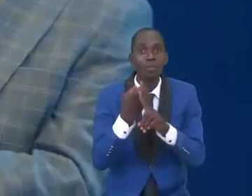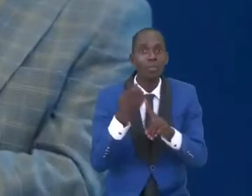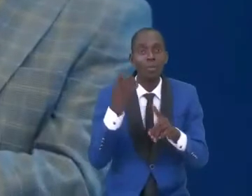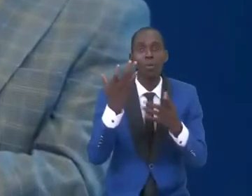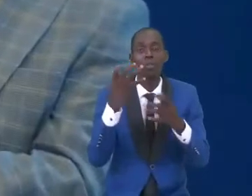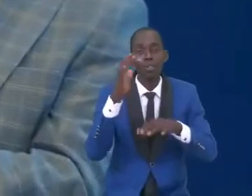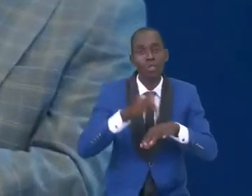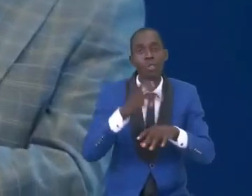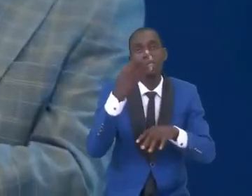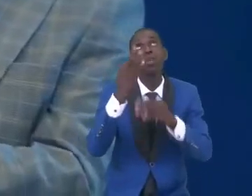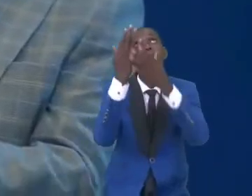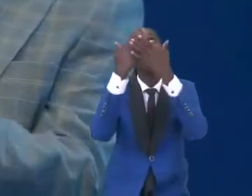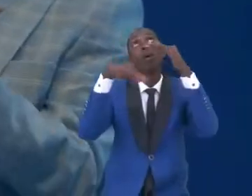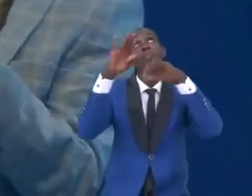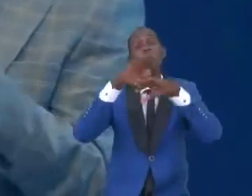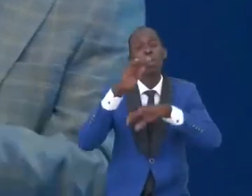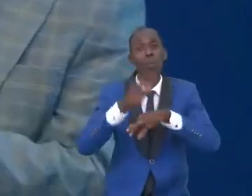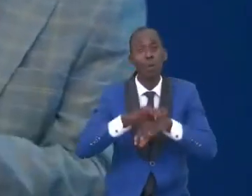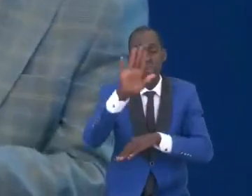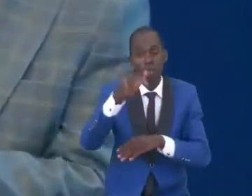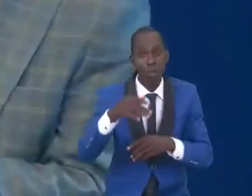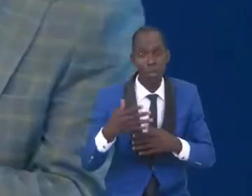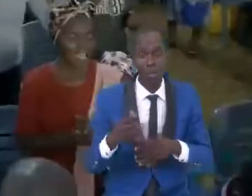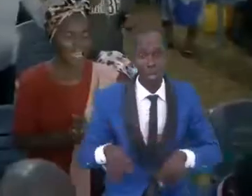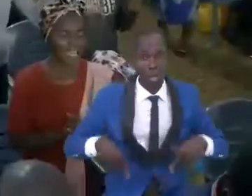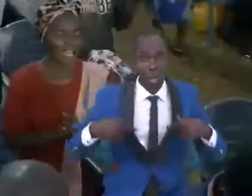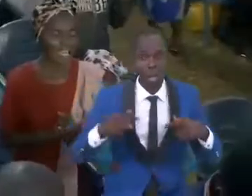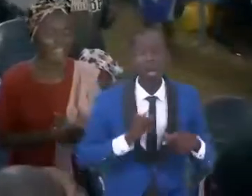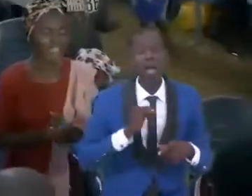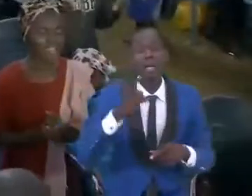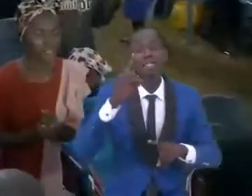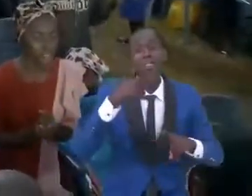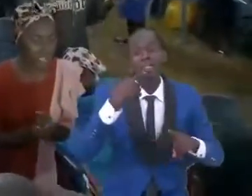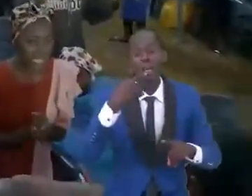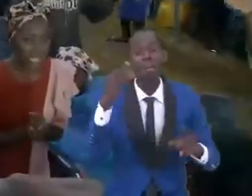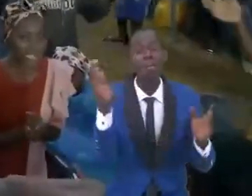your life. I said, praise the Lord.